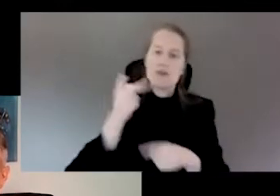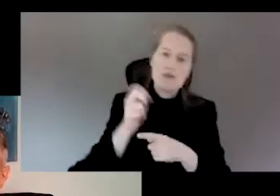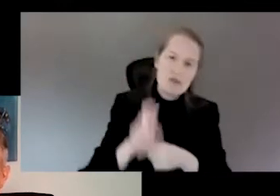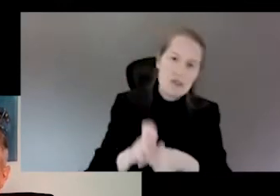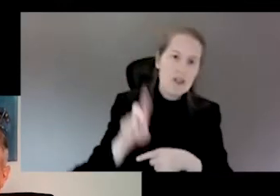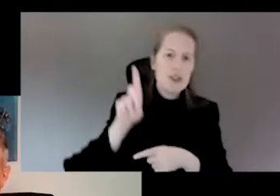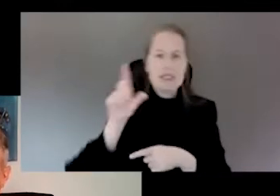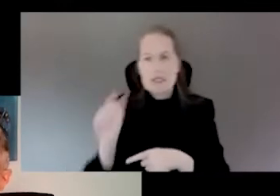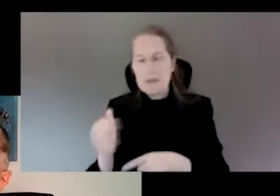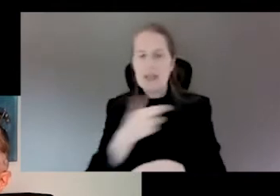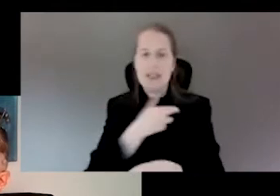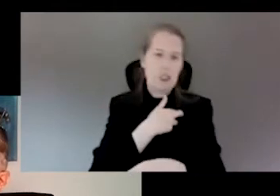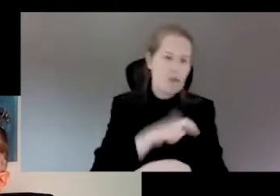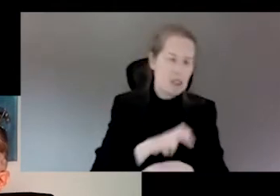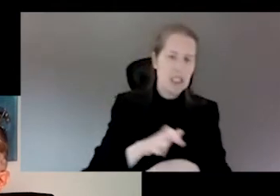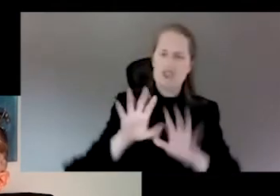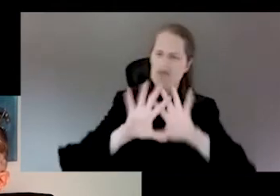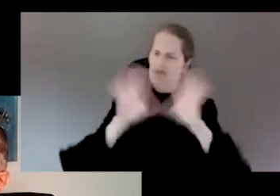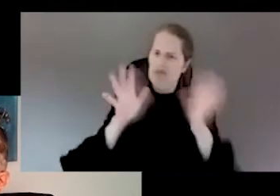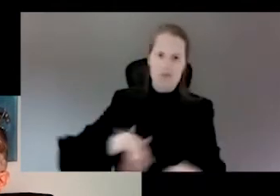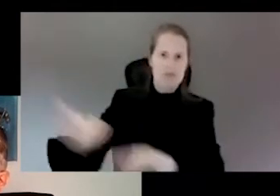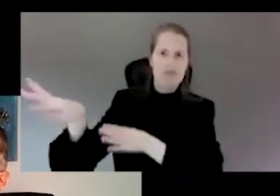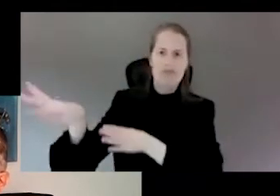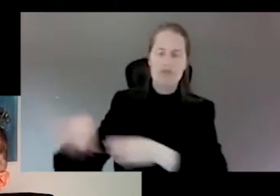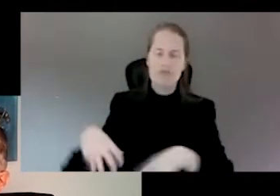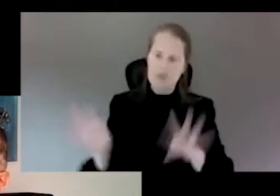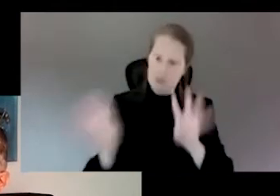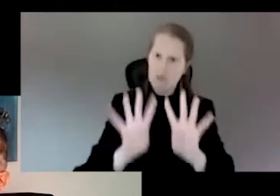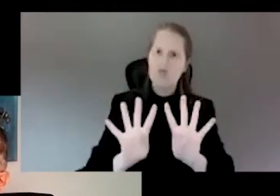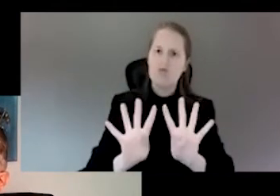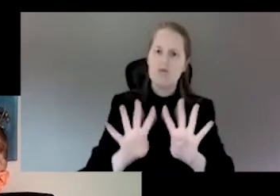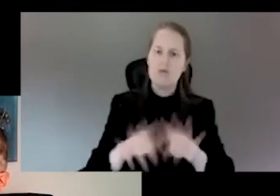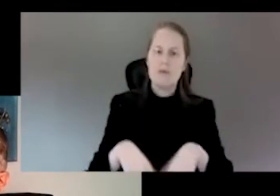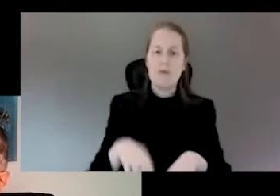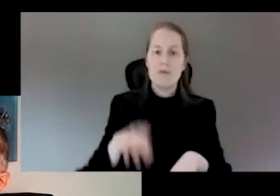religion. Equity, no systemic